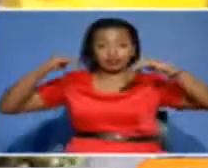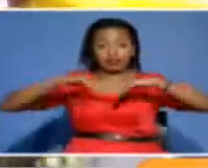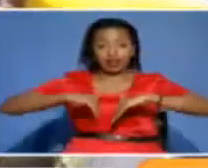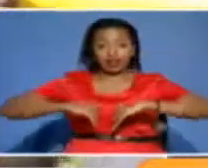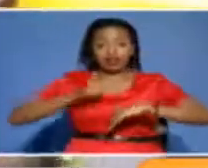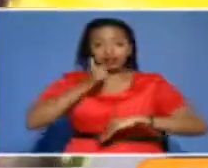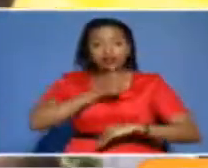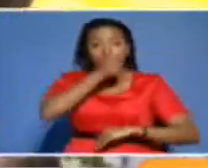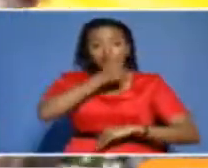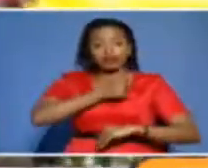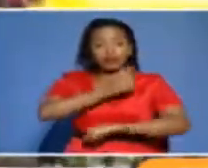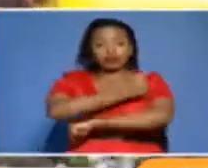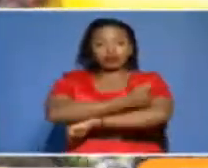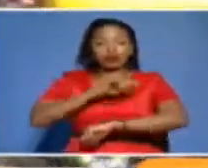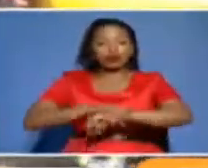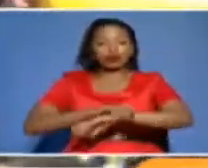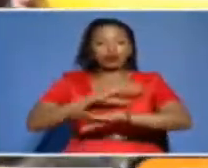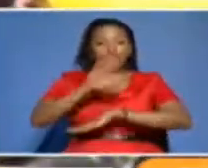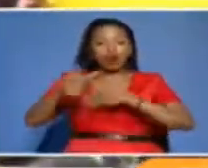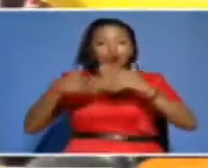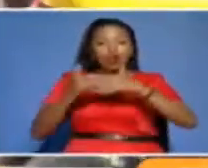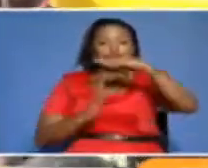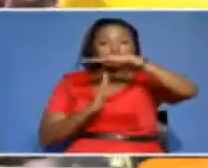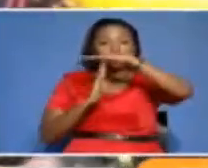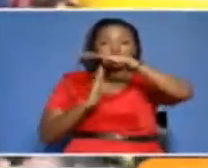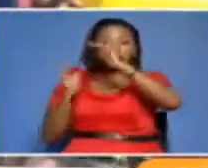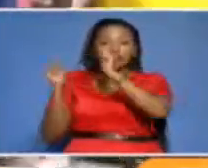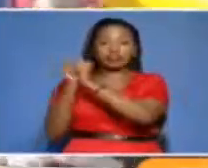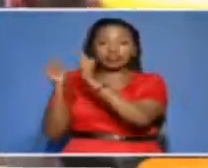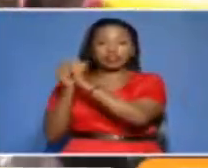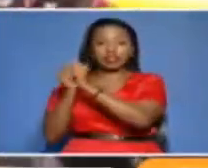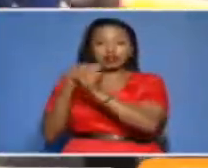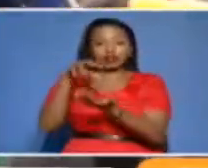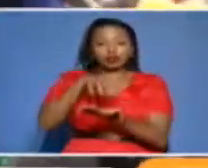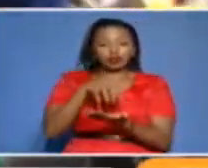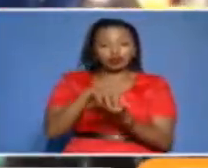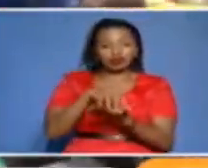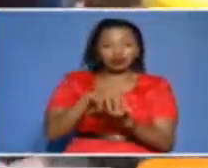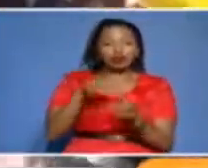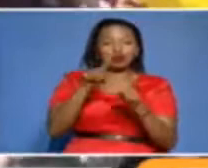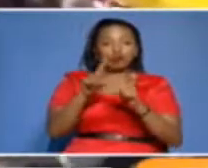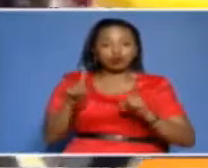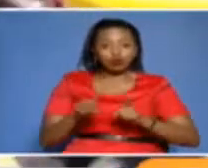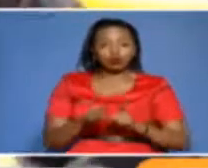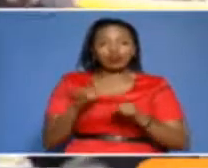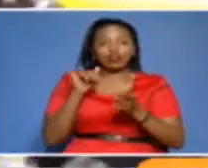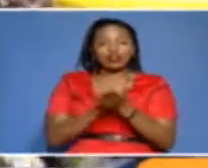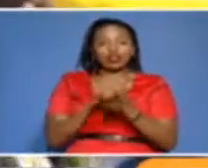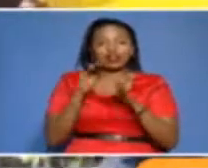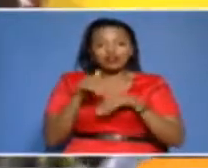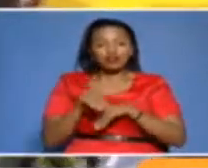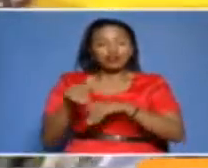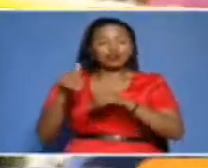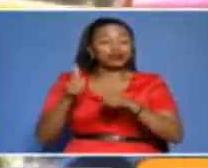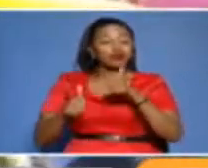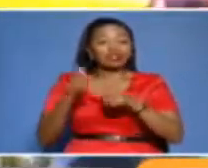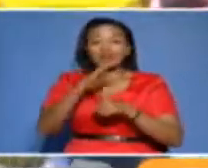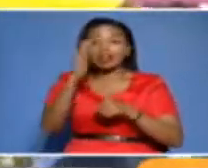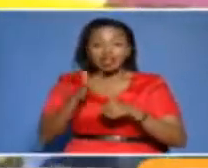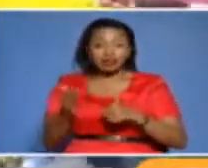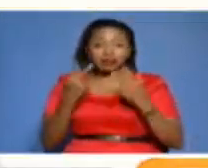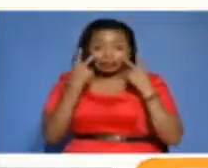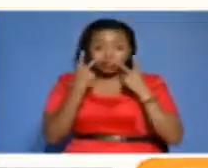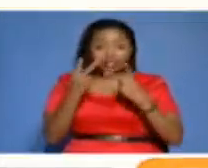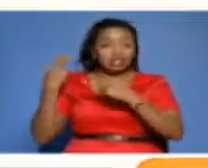In the Rift Valley, for example, private academies scooped all the top 10 positions. The performance, however, follows a familiar pattern witnessed